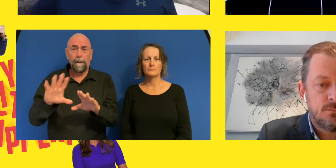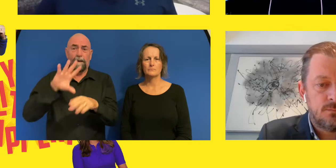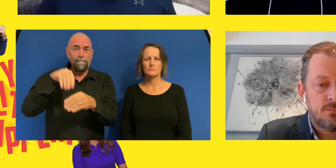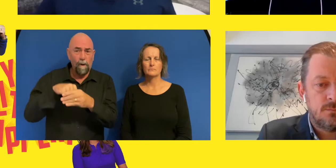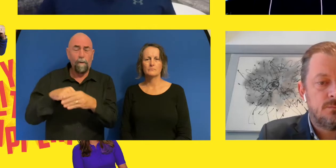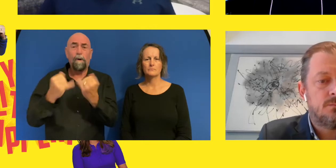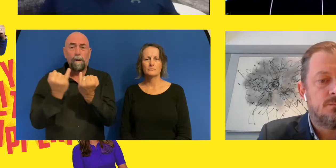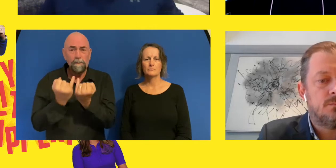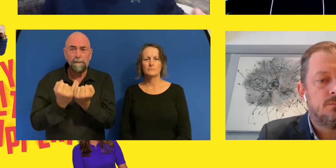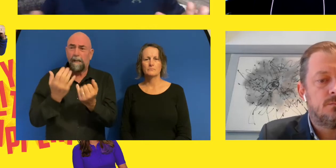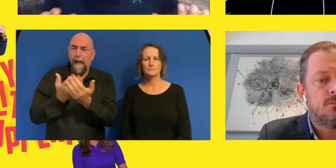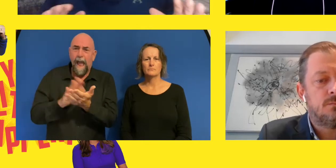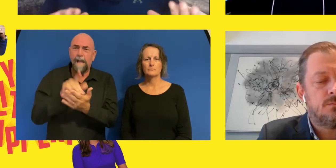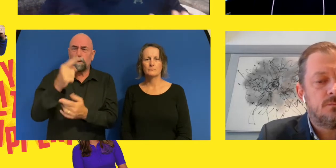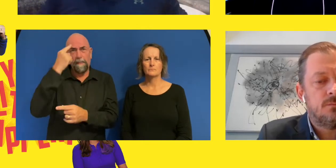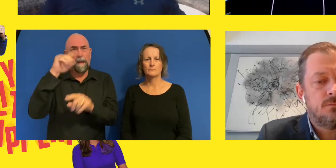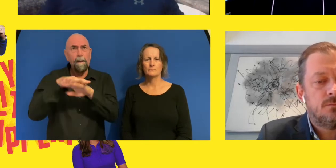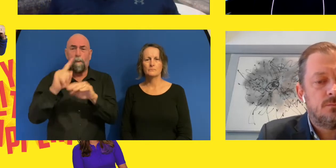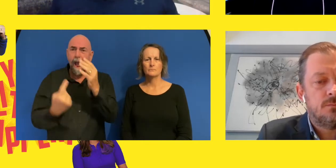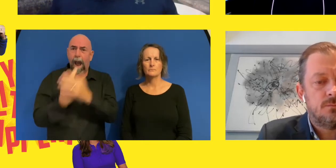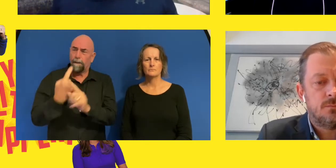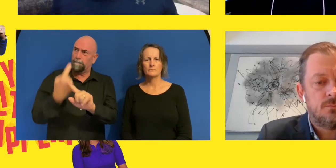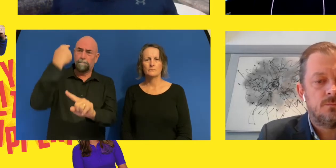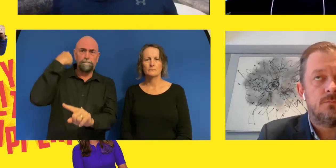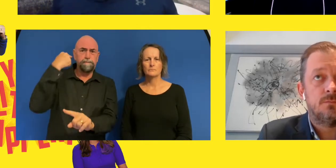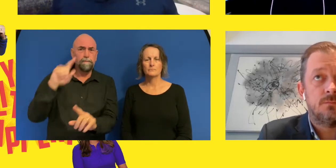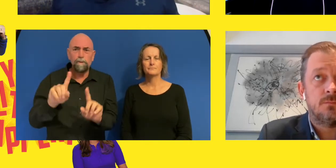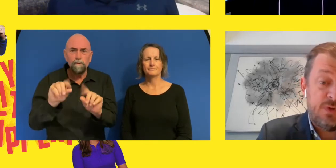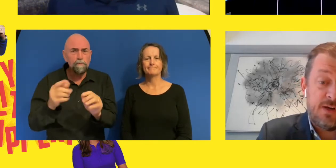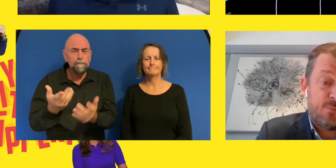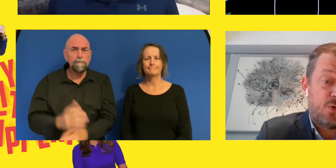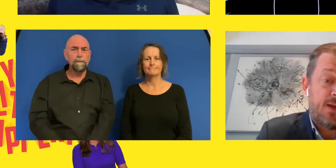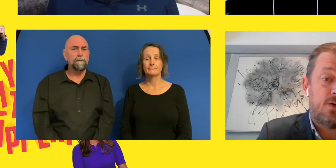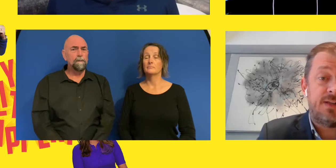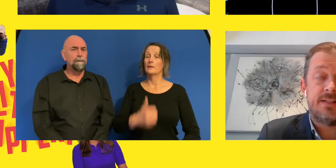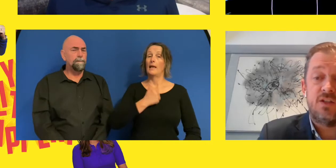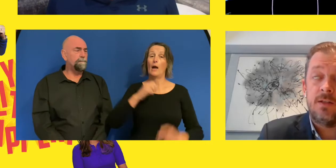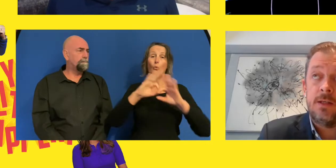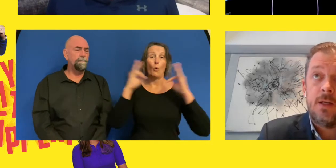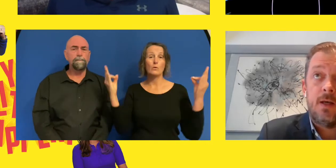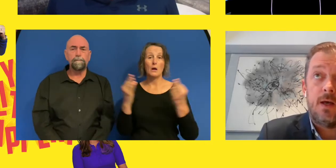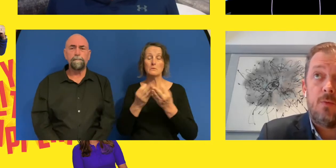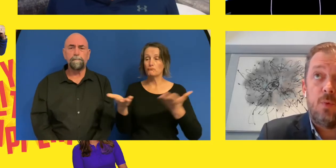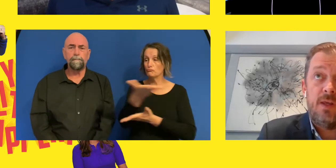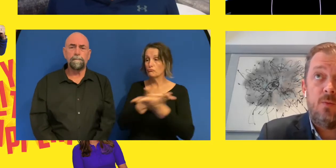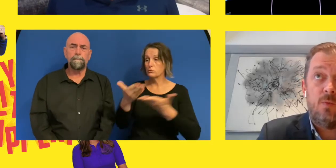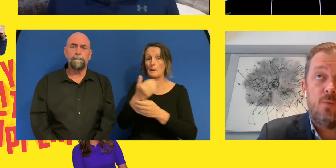not allowed to compete? How do you reflect now on that 24-hour period? We are a democratic organization.